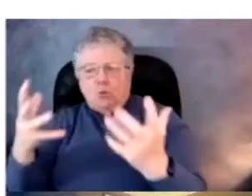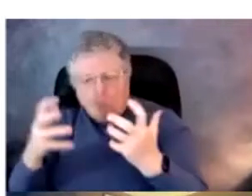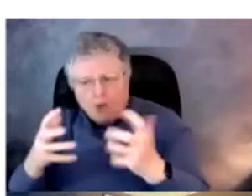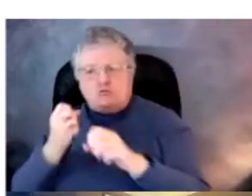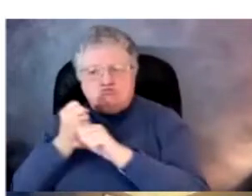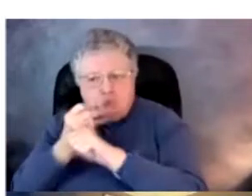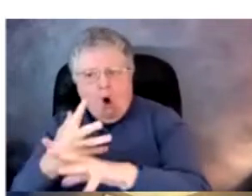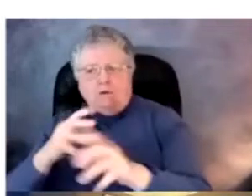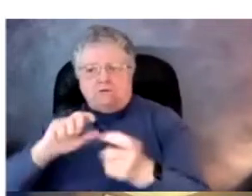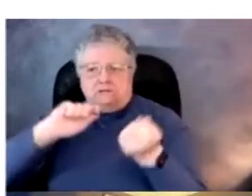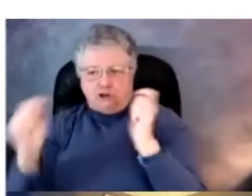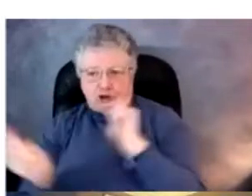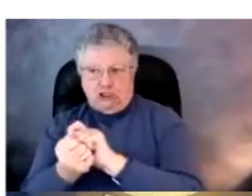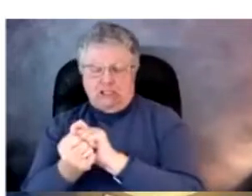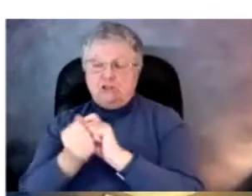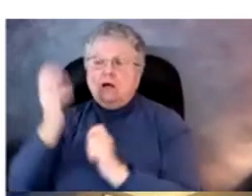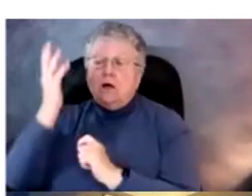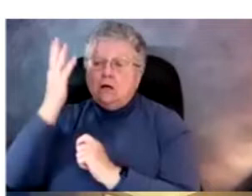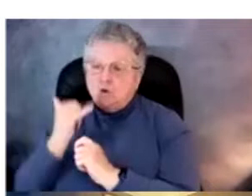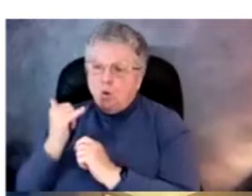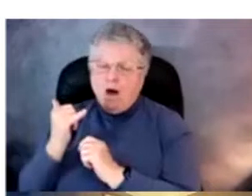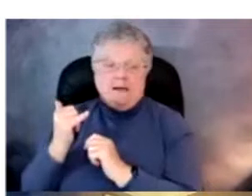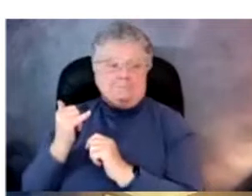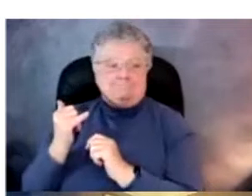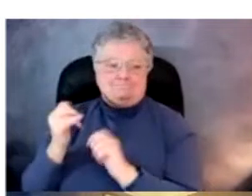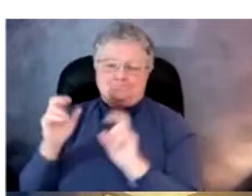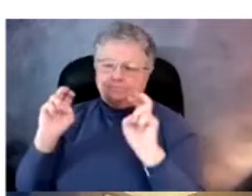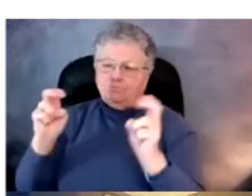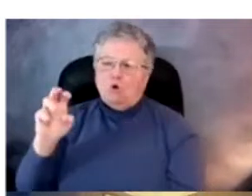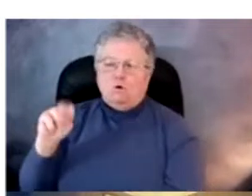So why data? I think